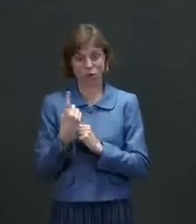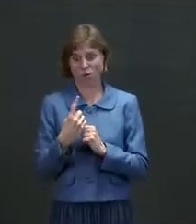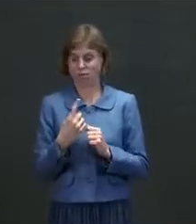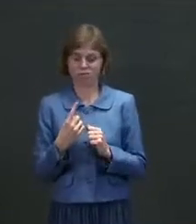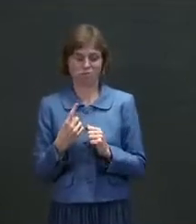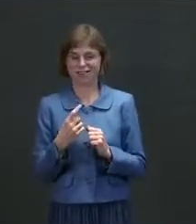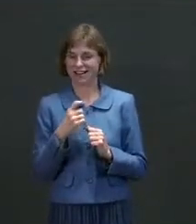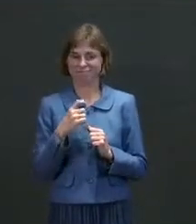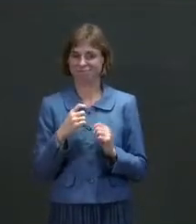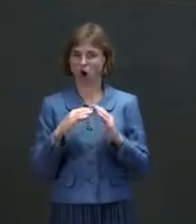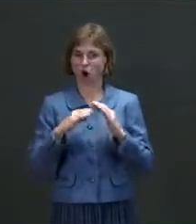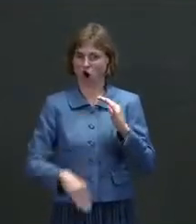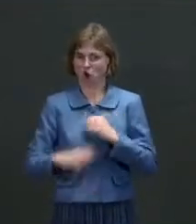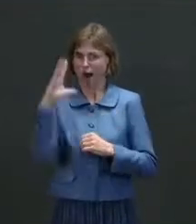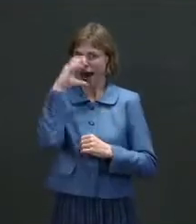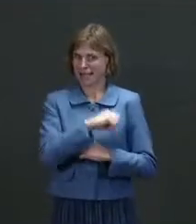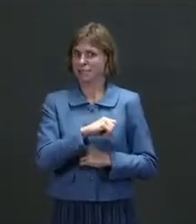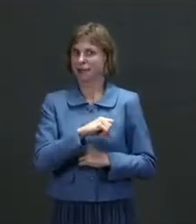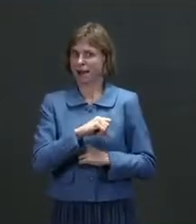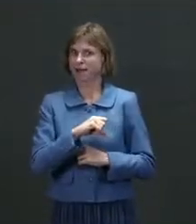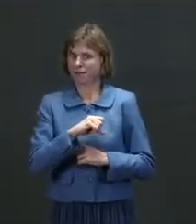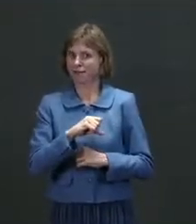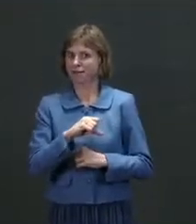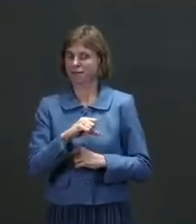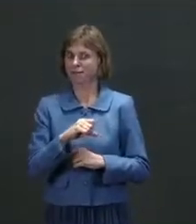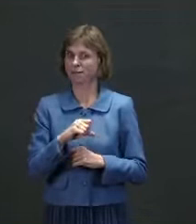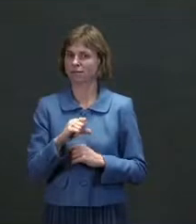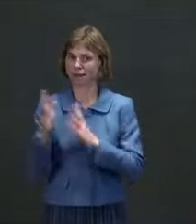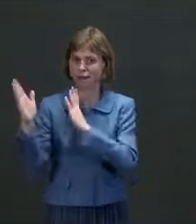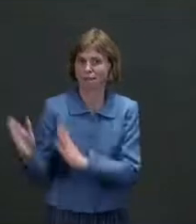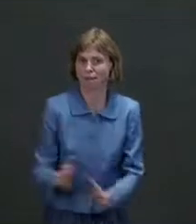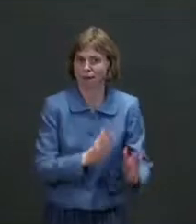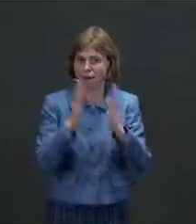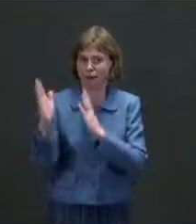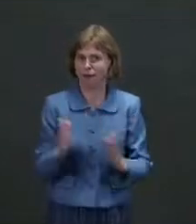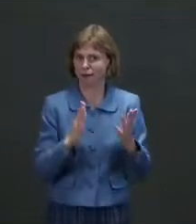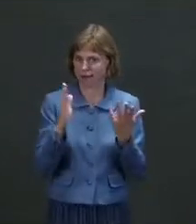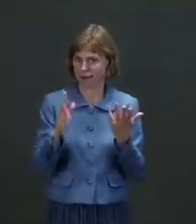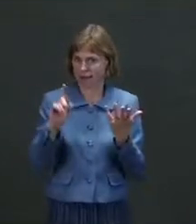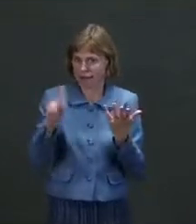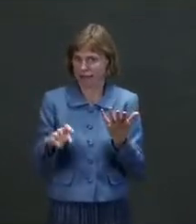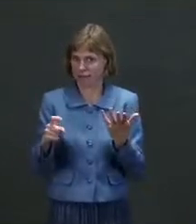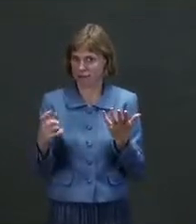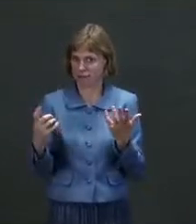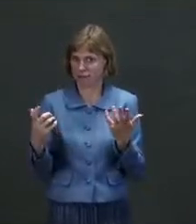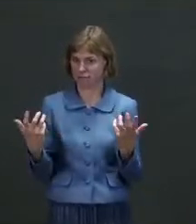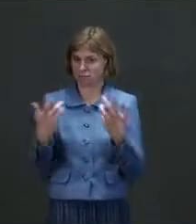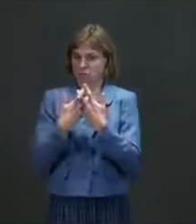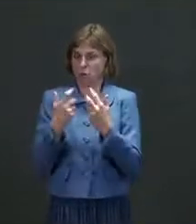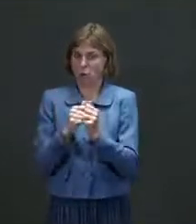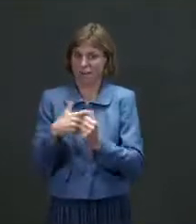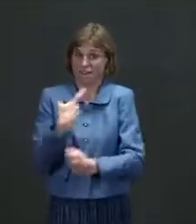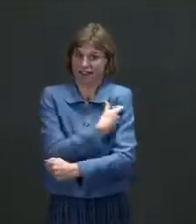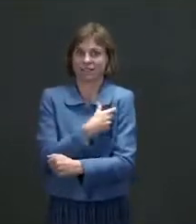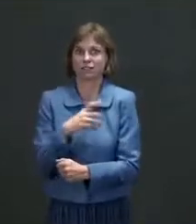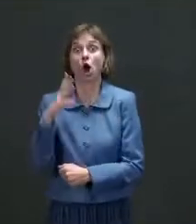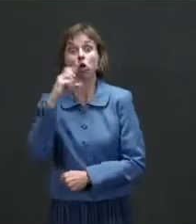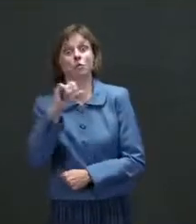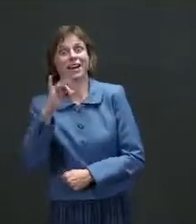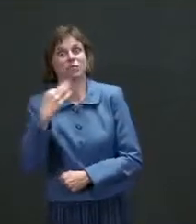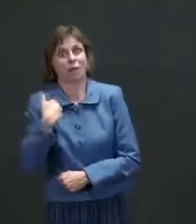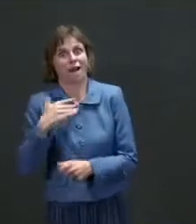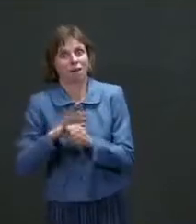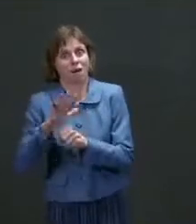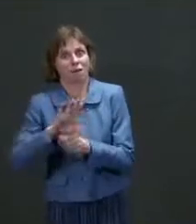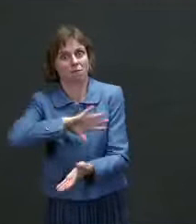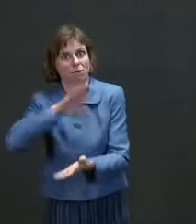the logistical needs that go with having the vaccine, assuming you have enough vaccine. And so one